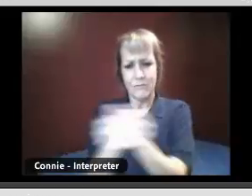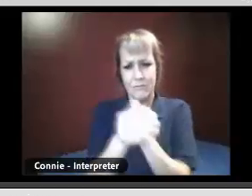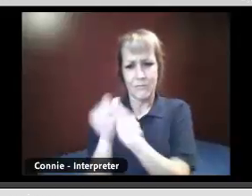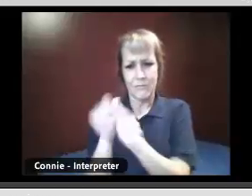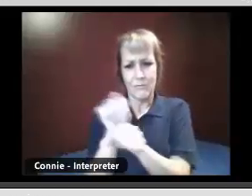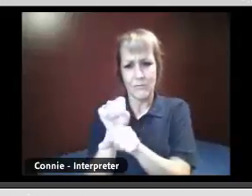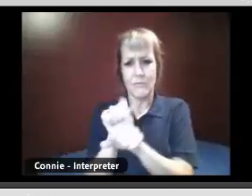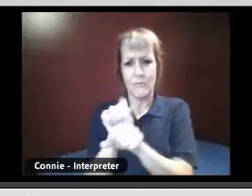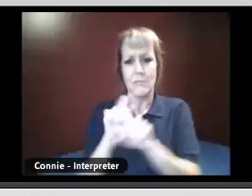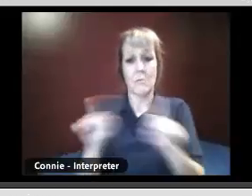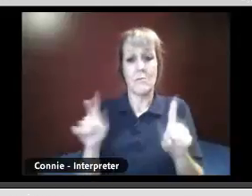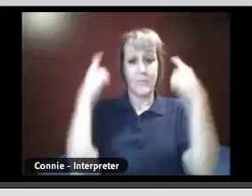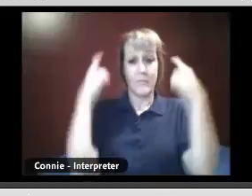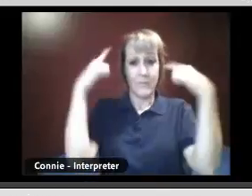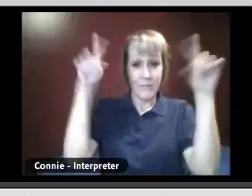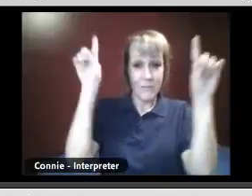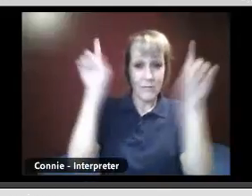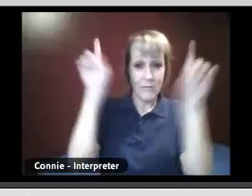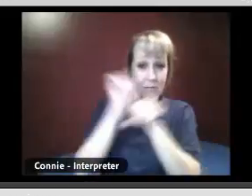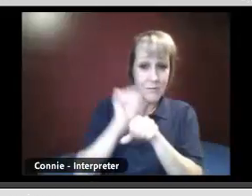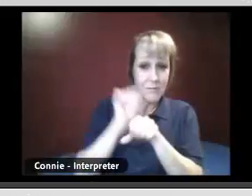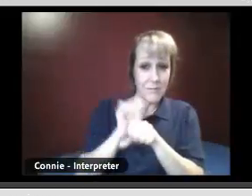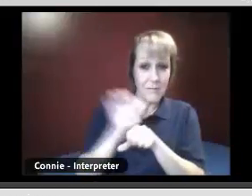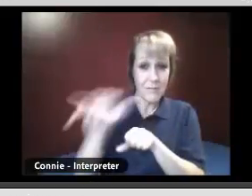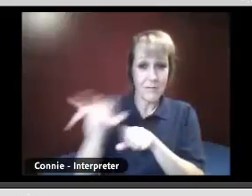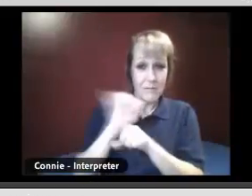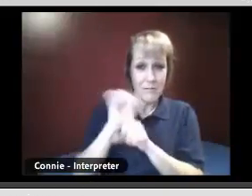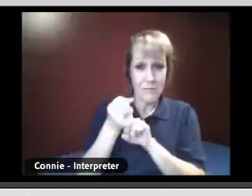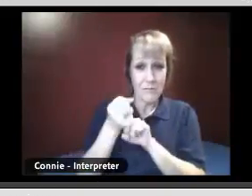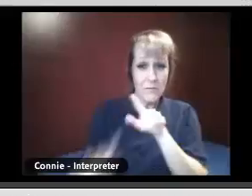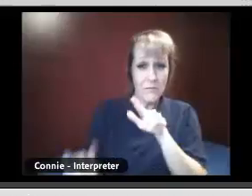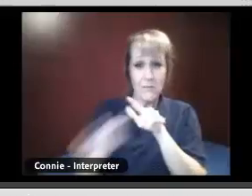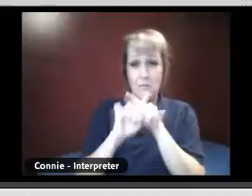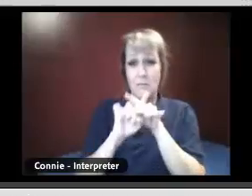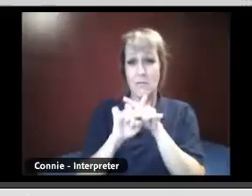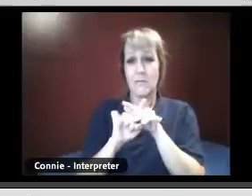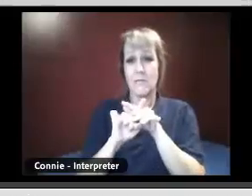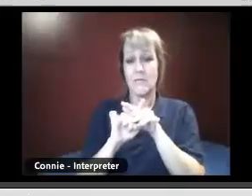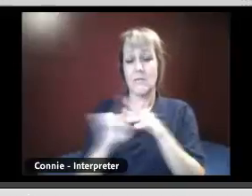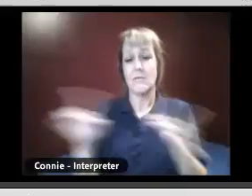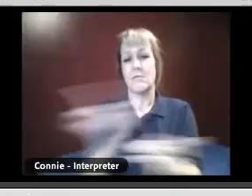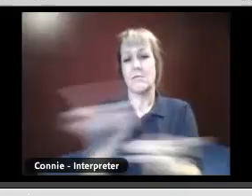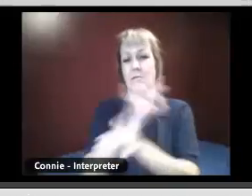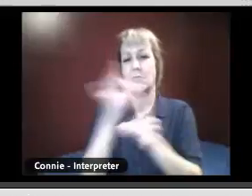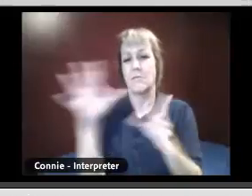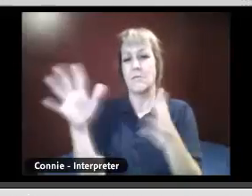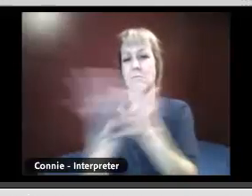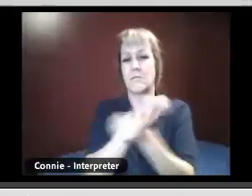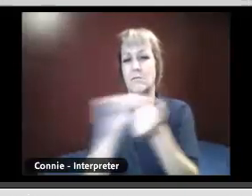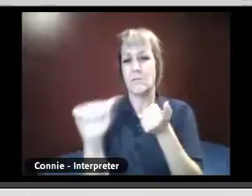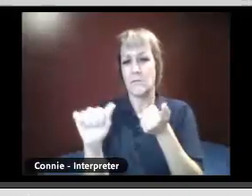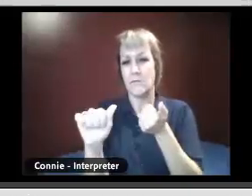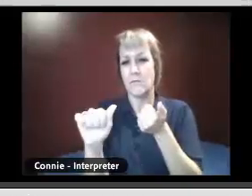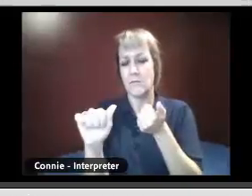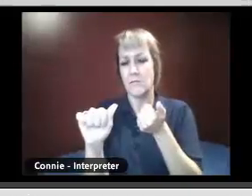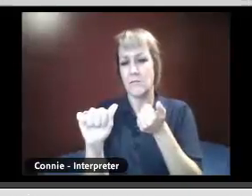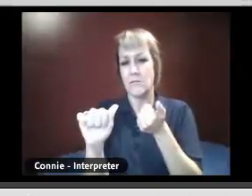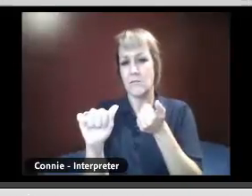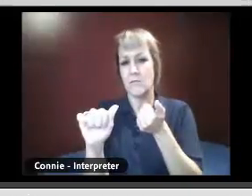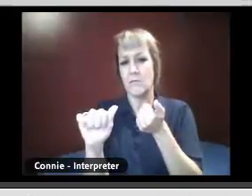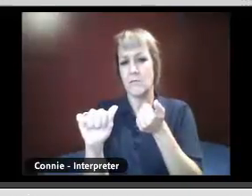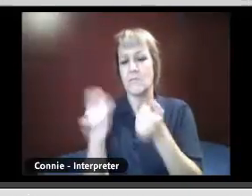it working and a situation occurs that absolutely destroys it, it's even harder to pull it back together